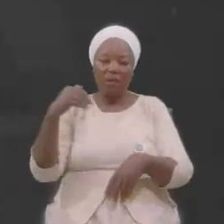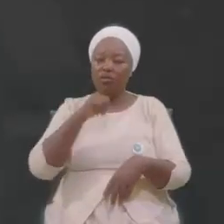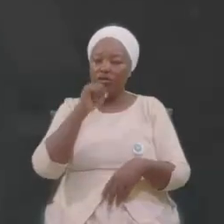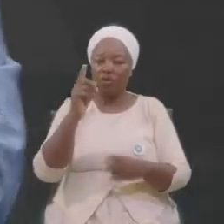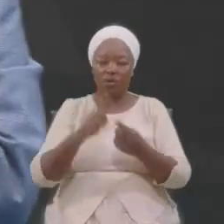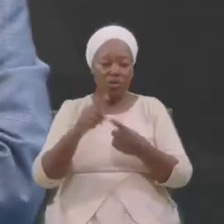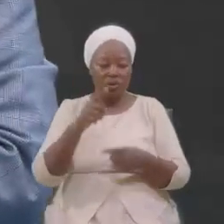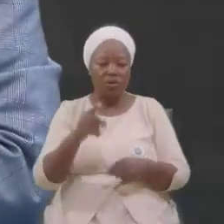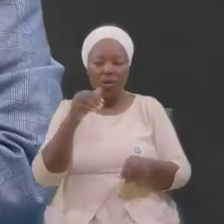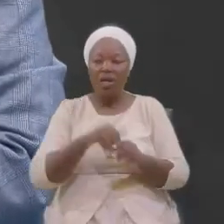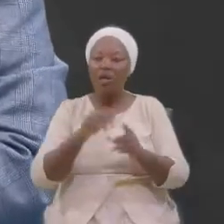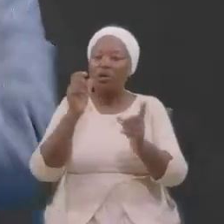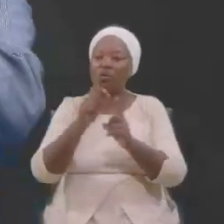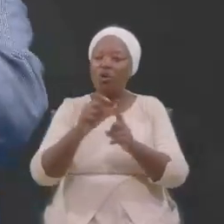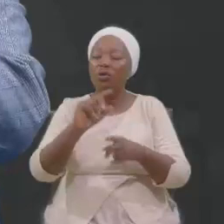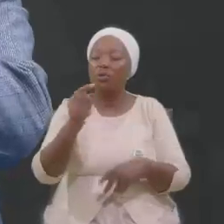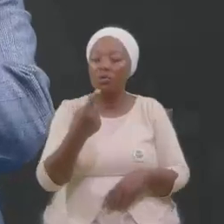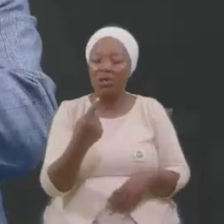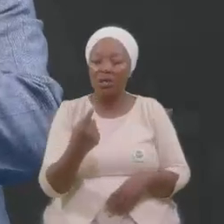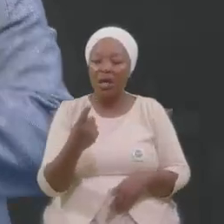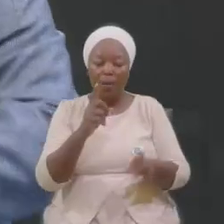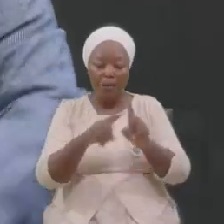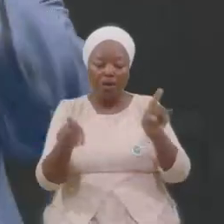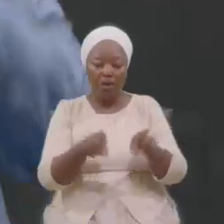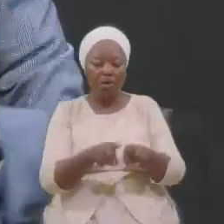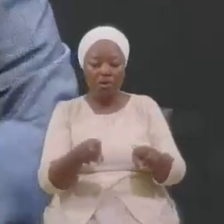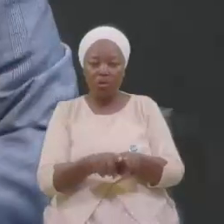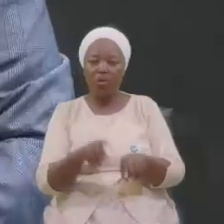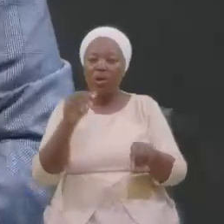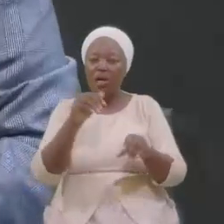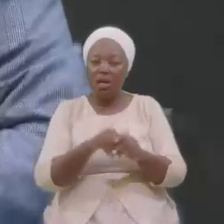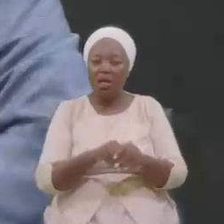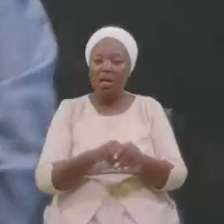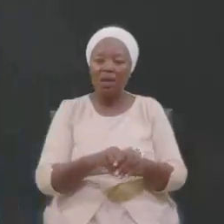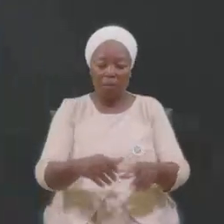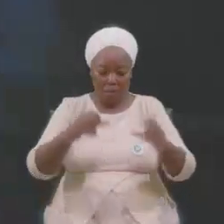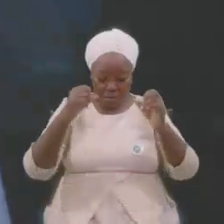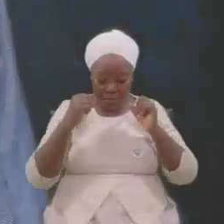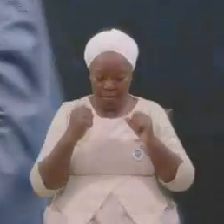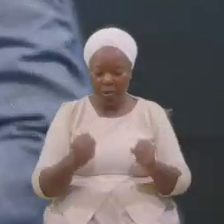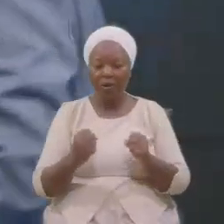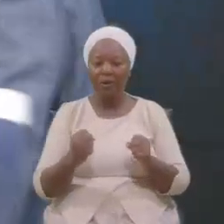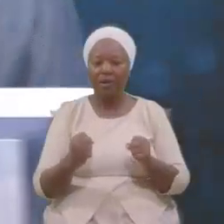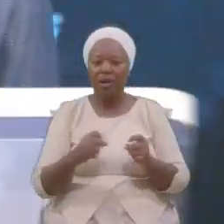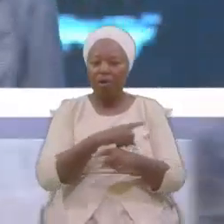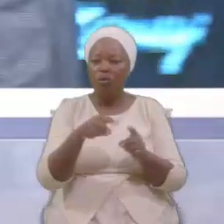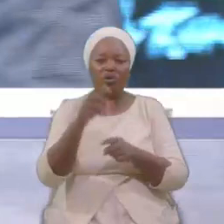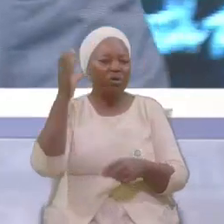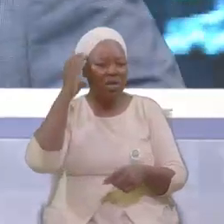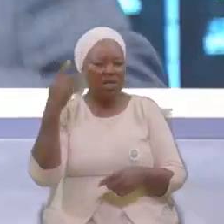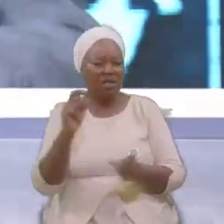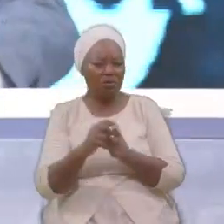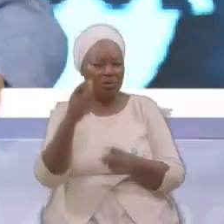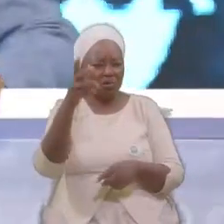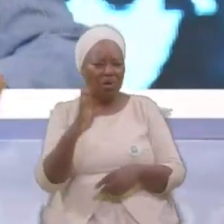in word only, but also in power. When you hear the word of God, and all that